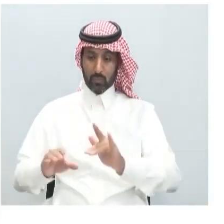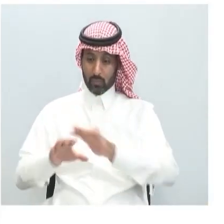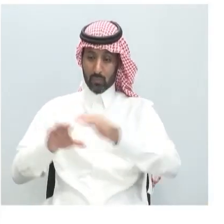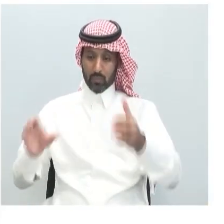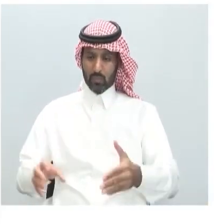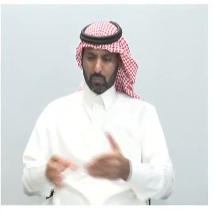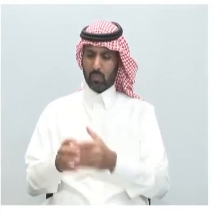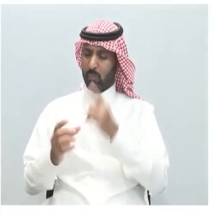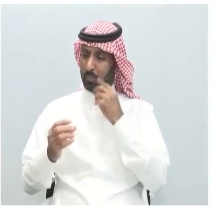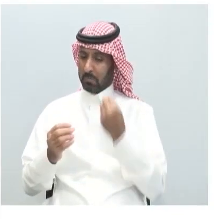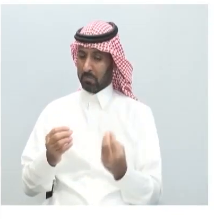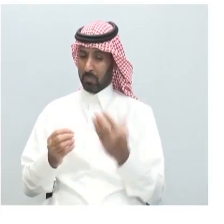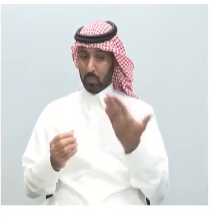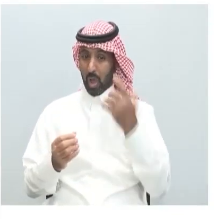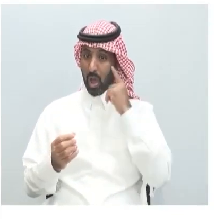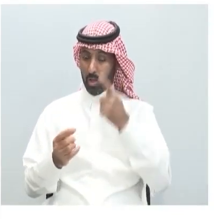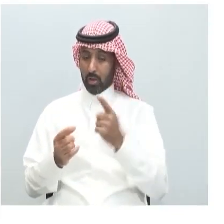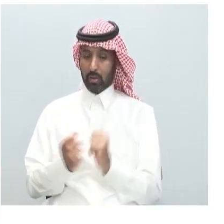outdated, modern. So,